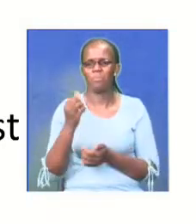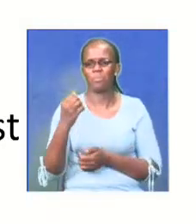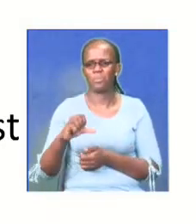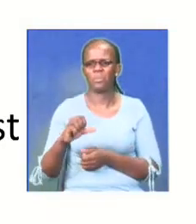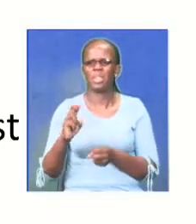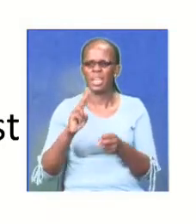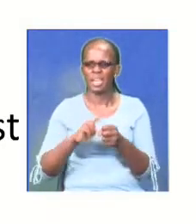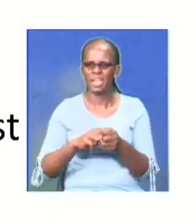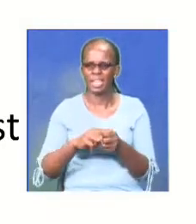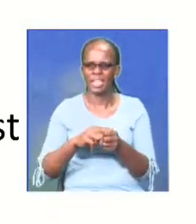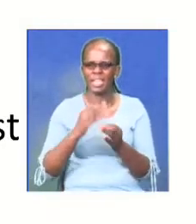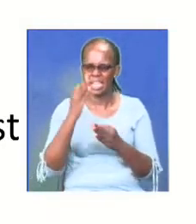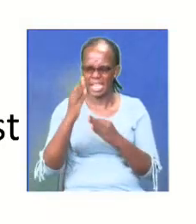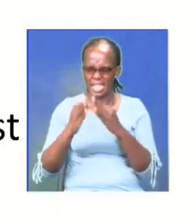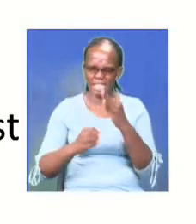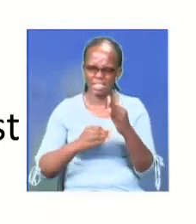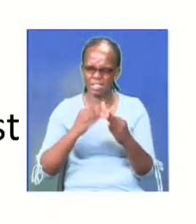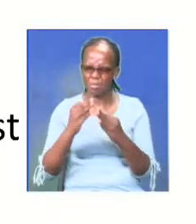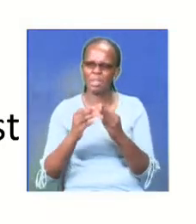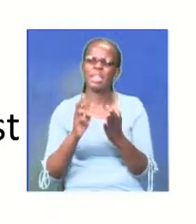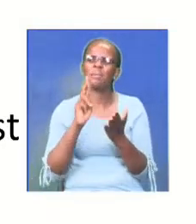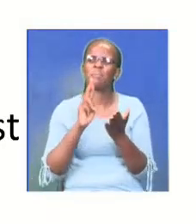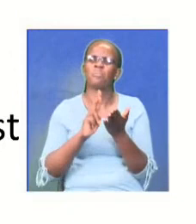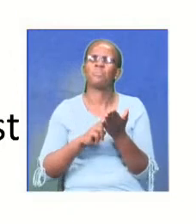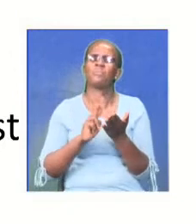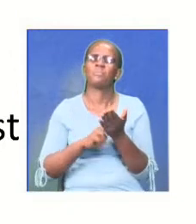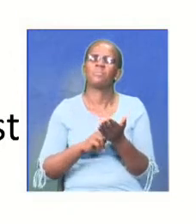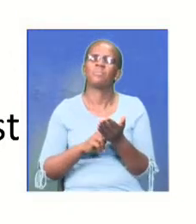explain the results of sin.